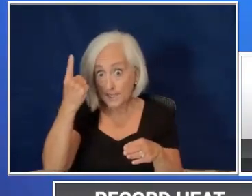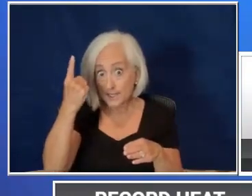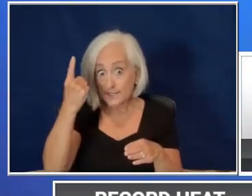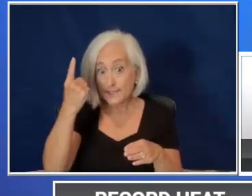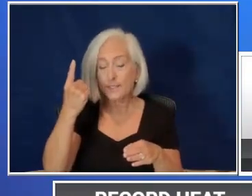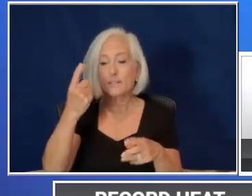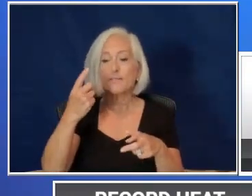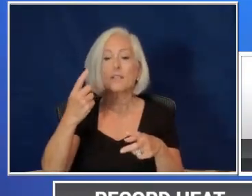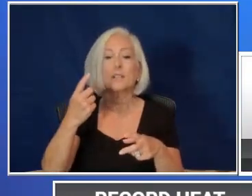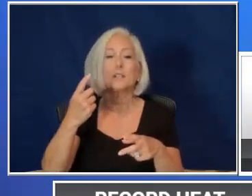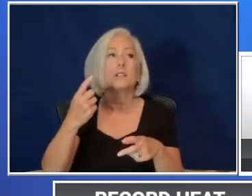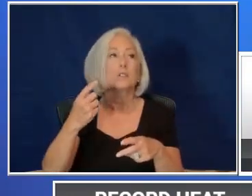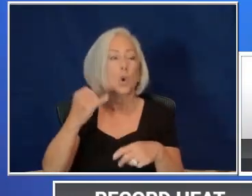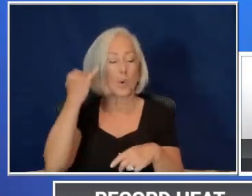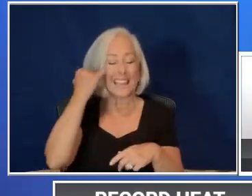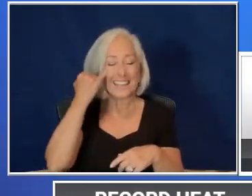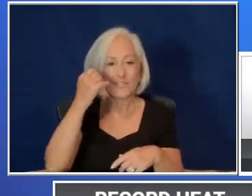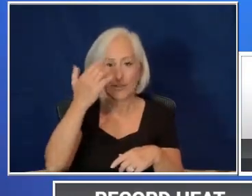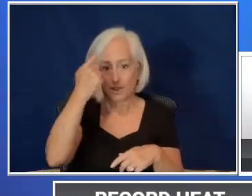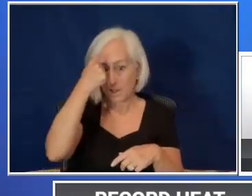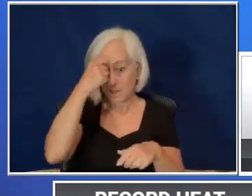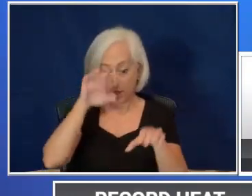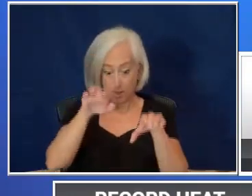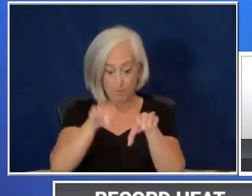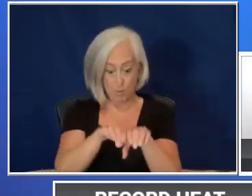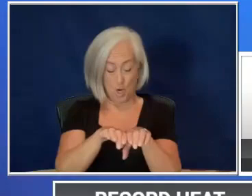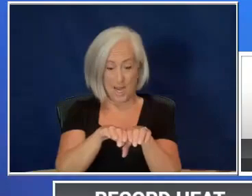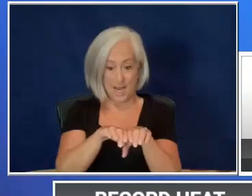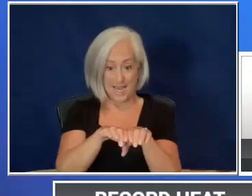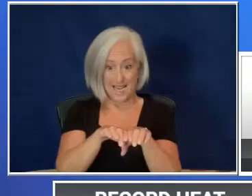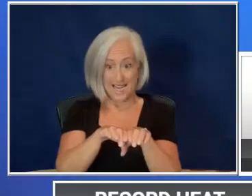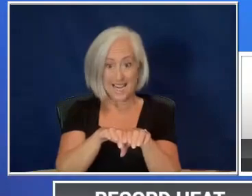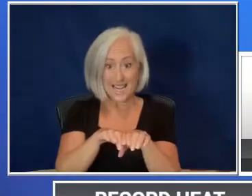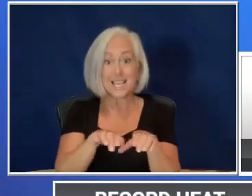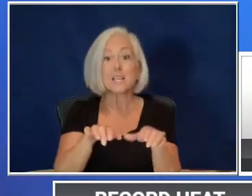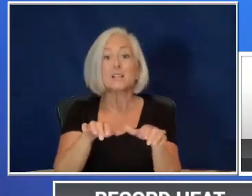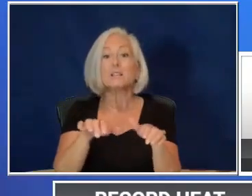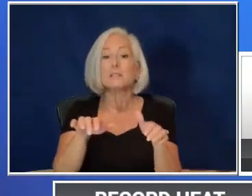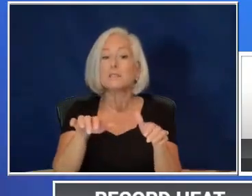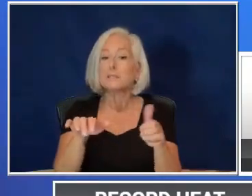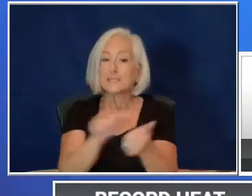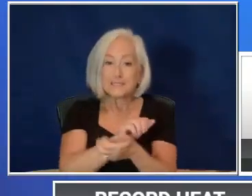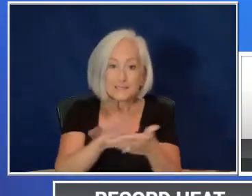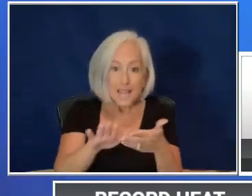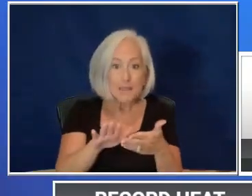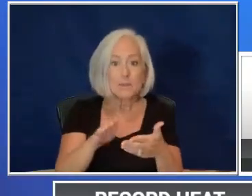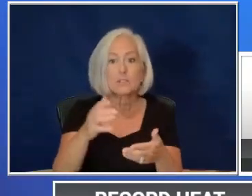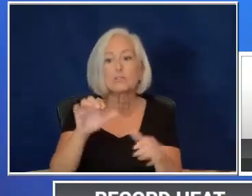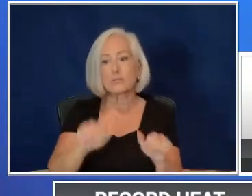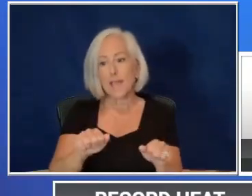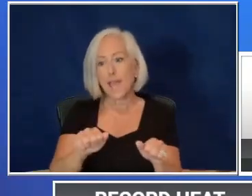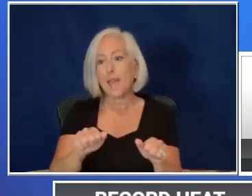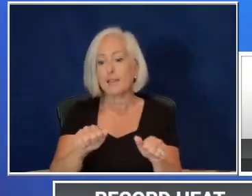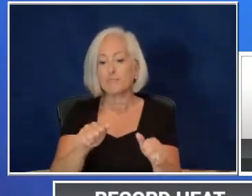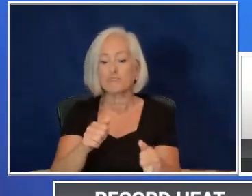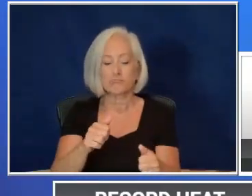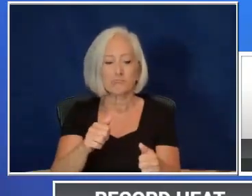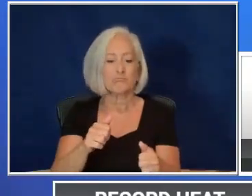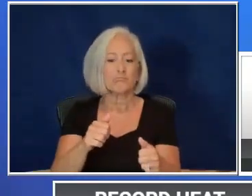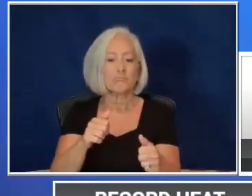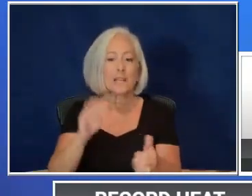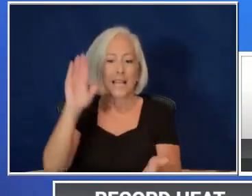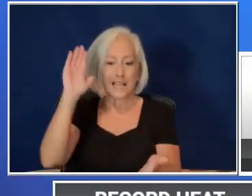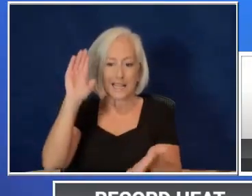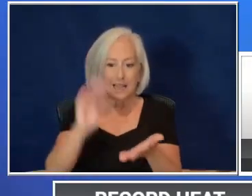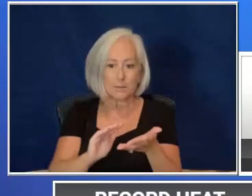to the brain is definitely can cause cognitive deficits, balance deficits, can cause speech